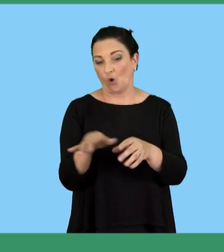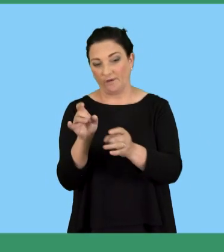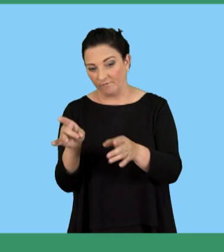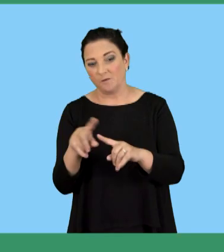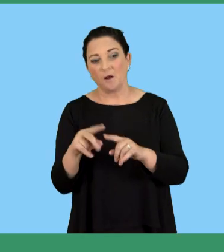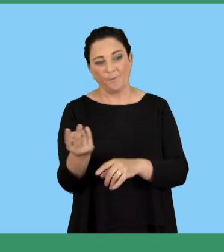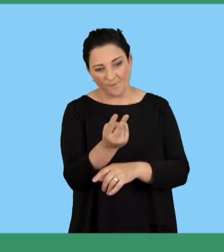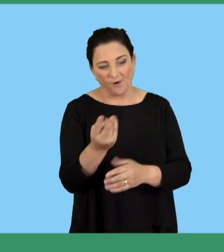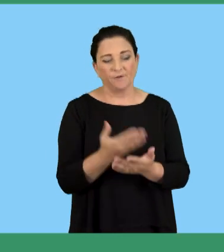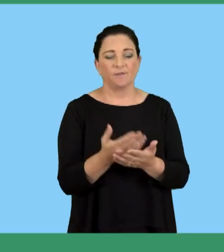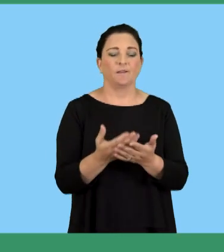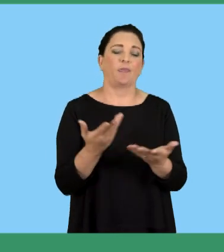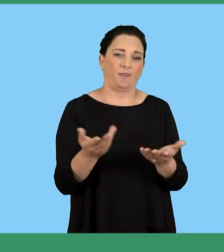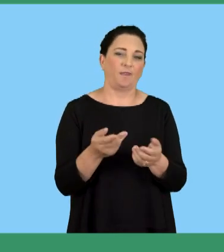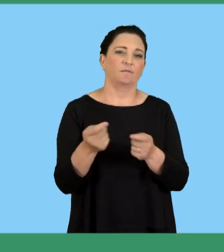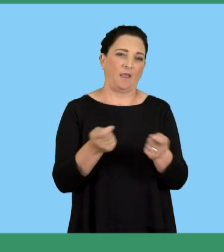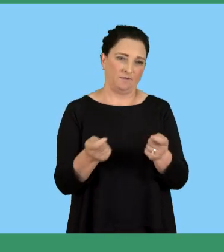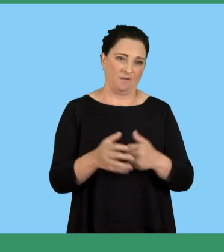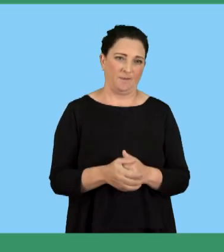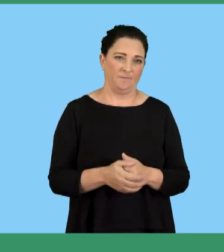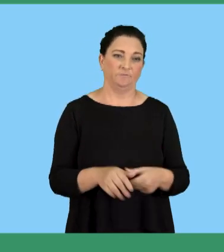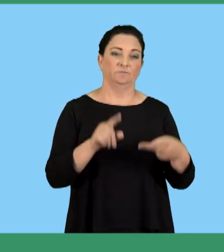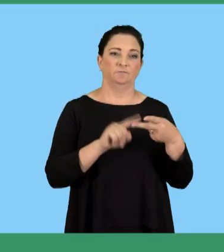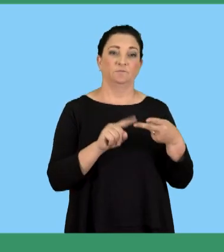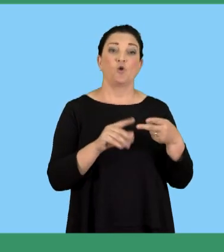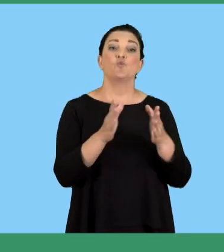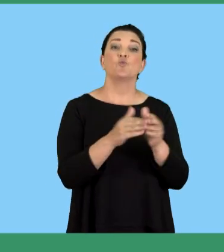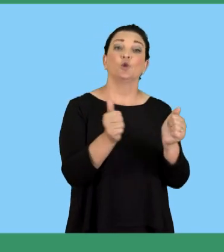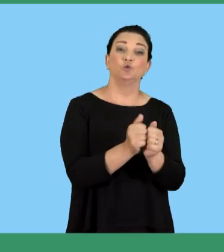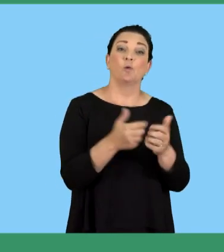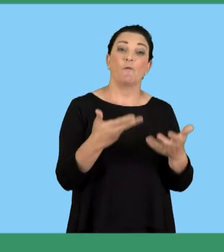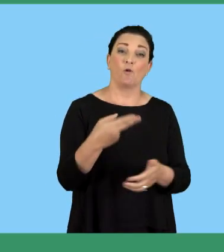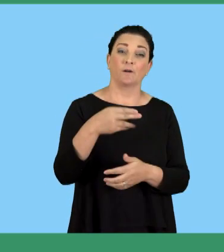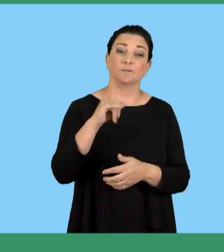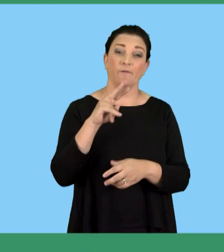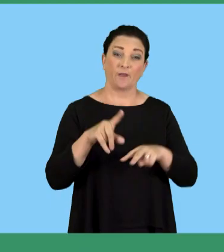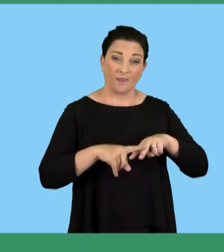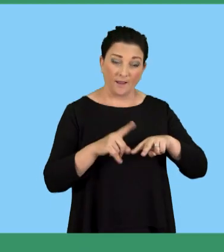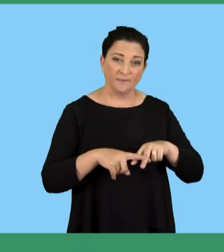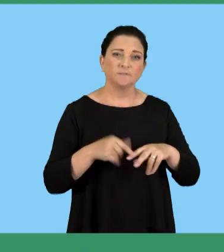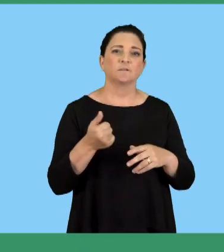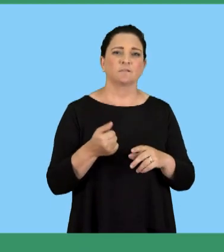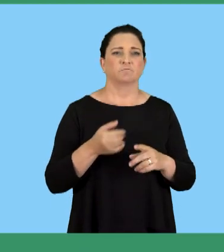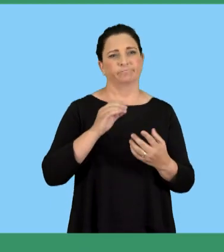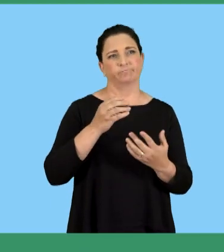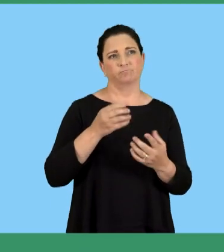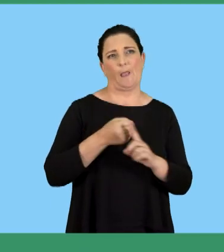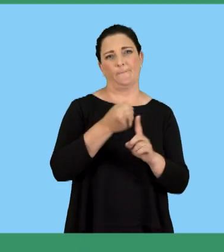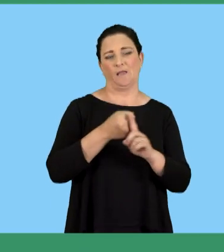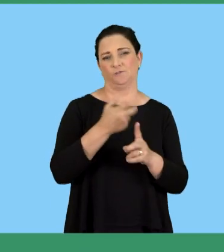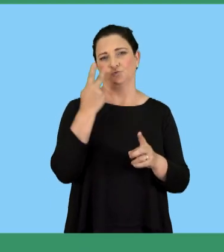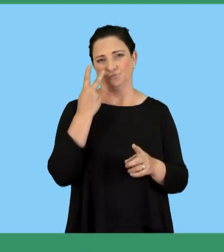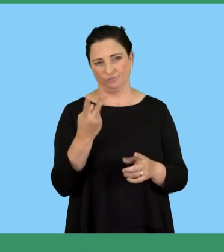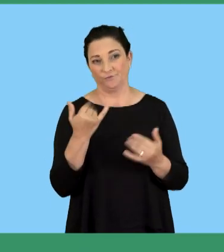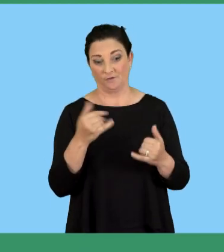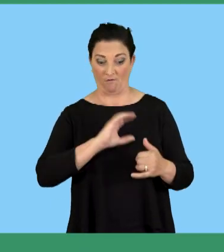business would be dealing with HIV and AIDS. Then conducting workshops on HIV and AIDS campaigns so that employees can